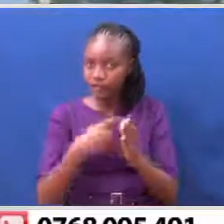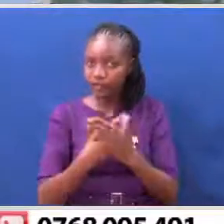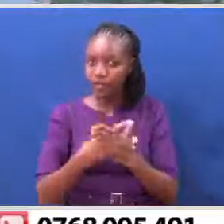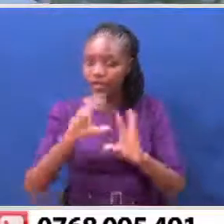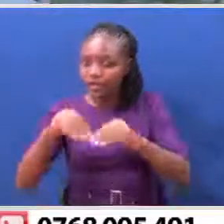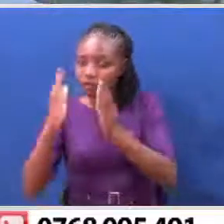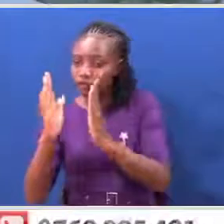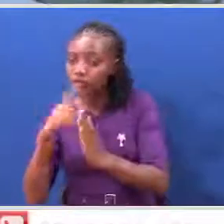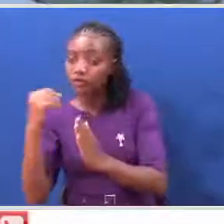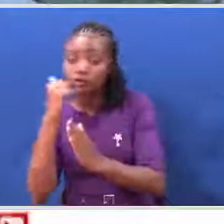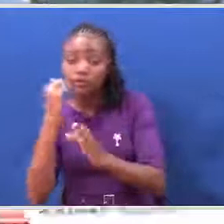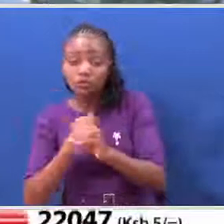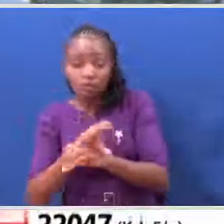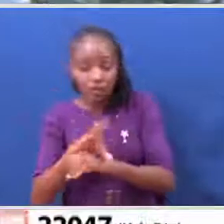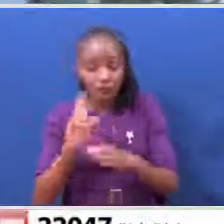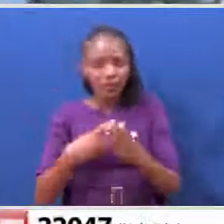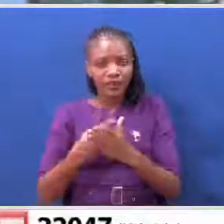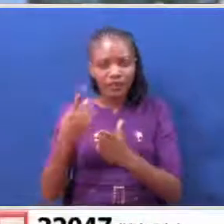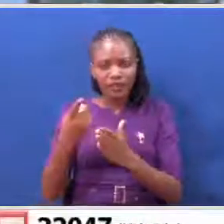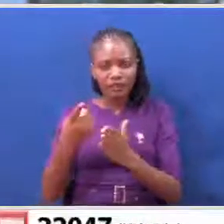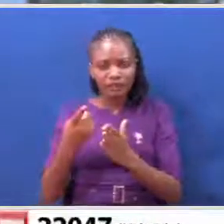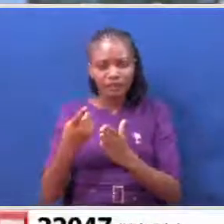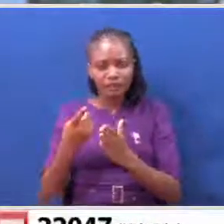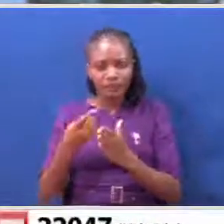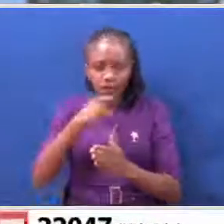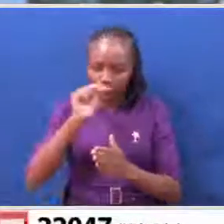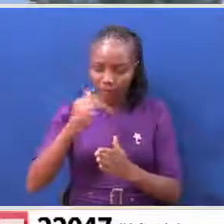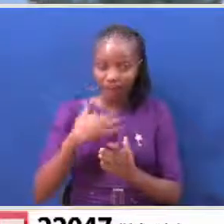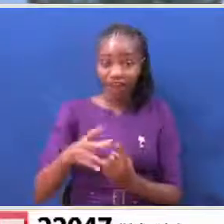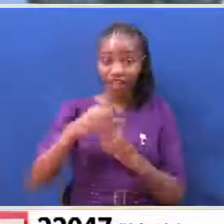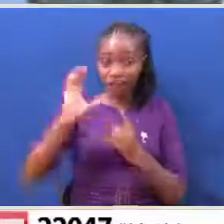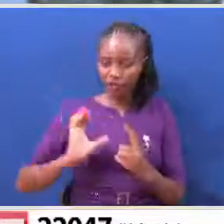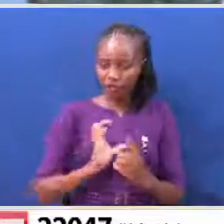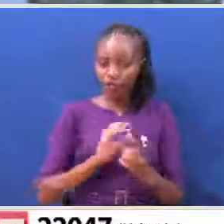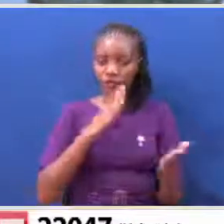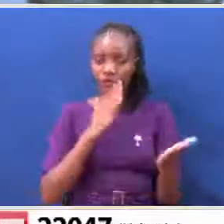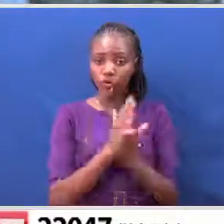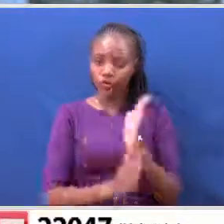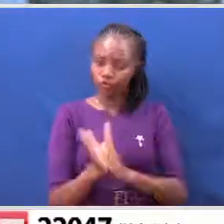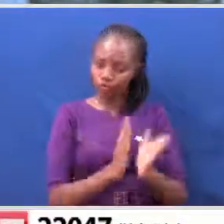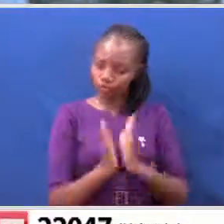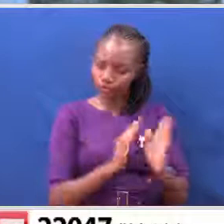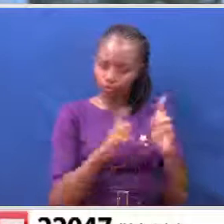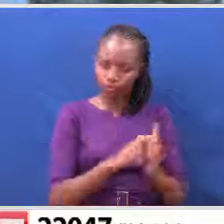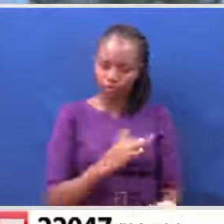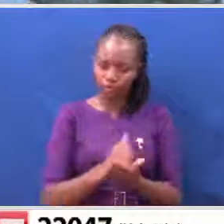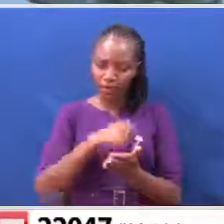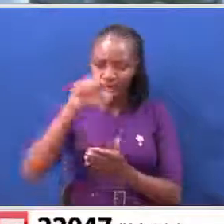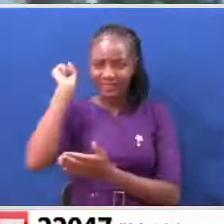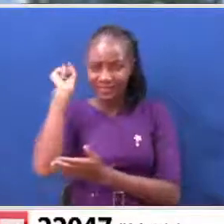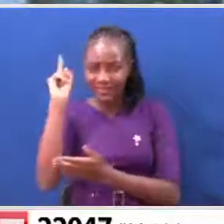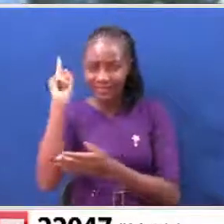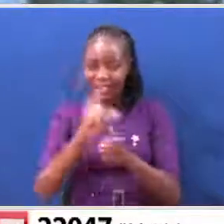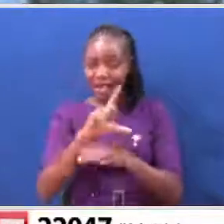vaccine. So that, to that extent, we have formed a steering committee to be able to guide us in terms of